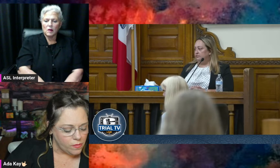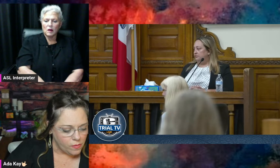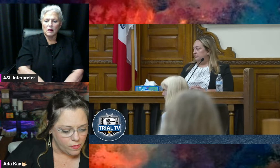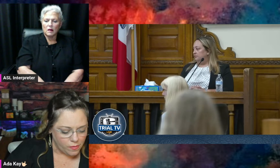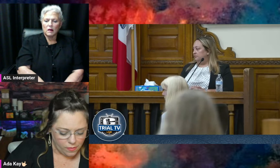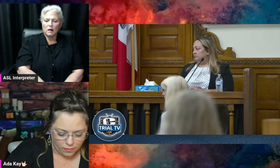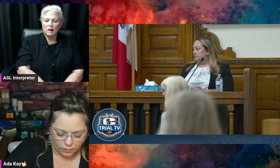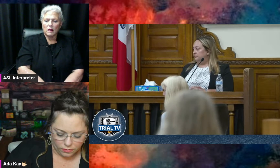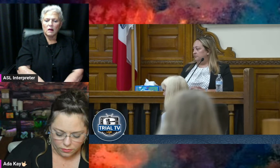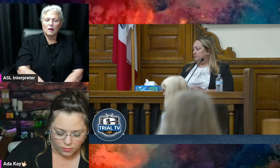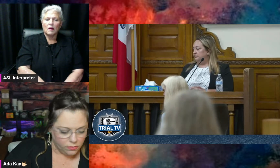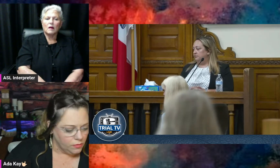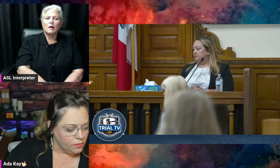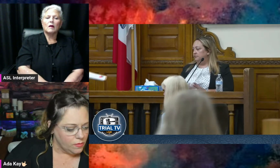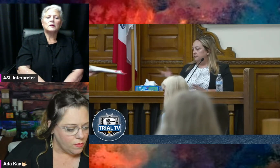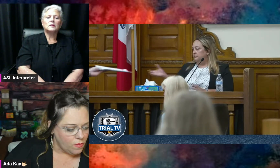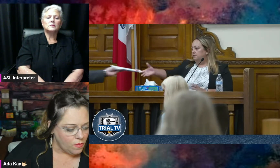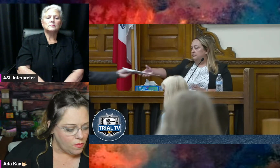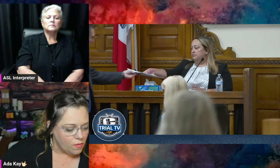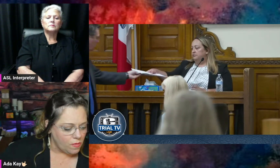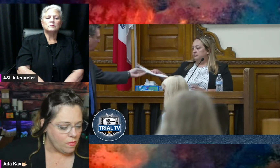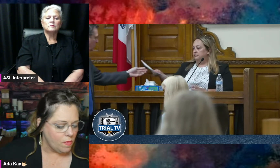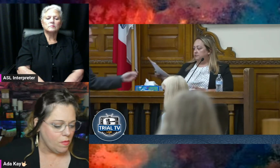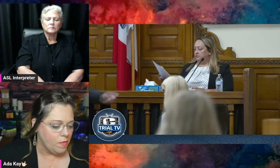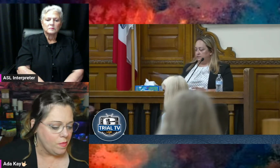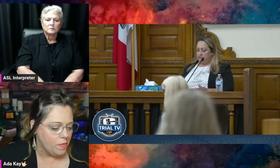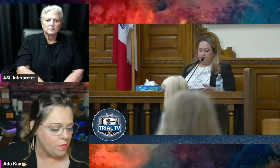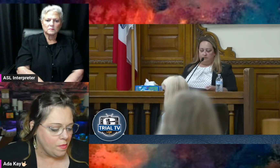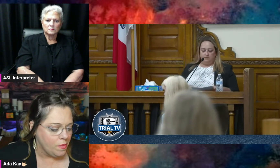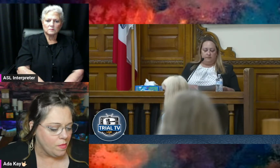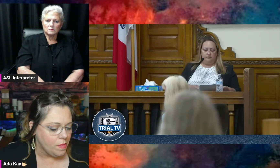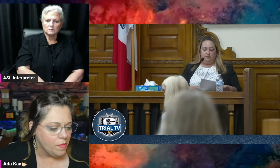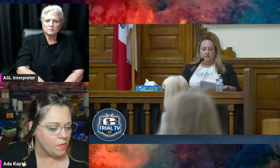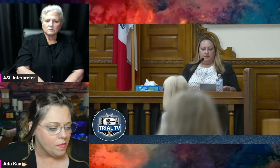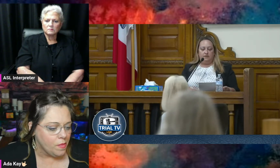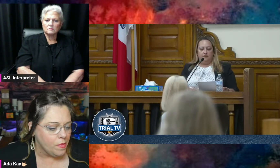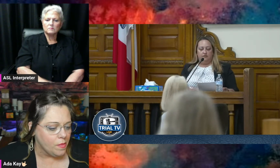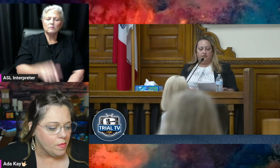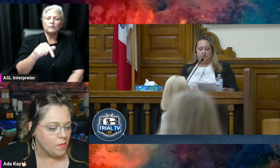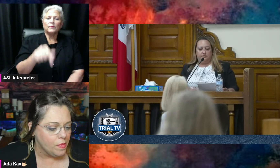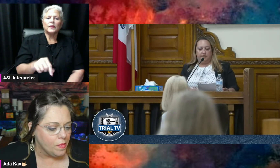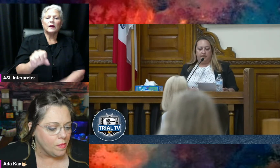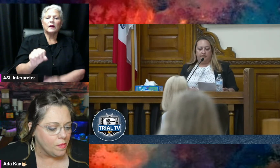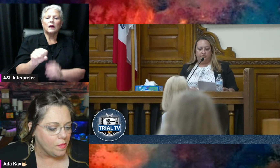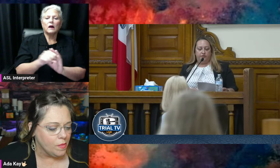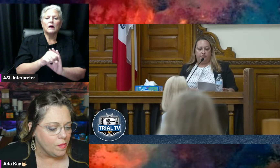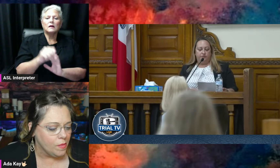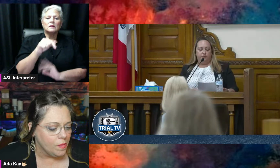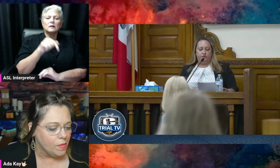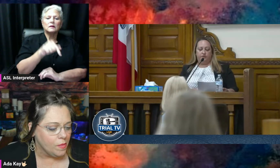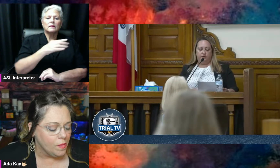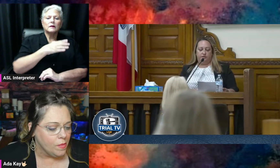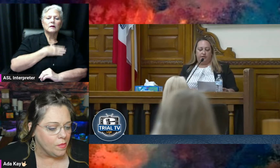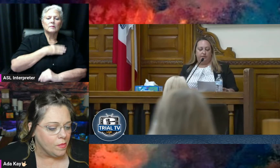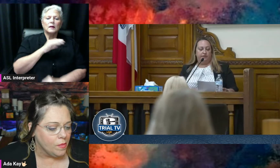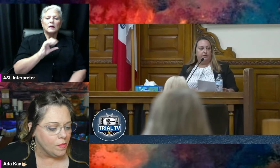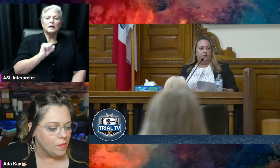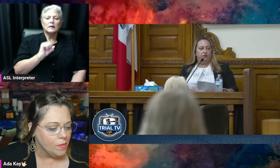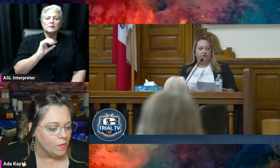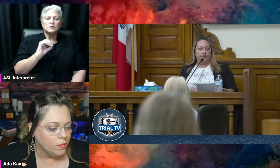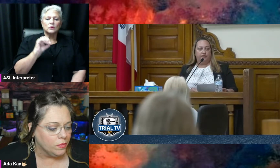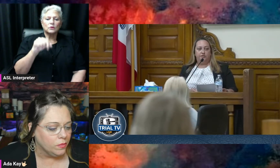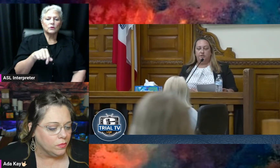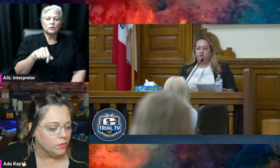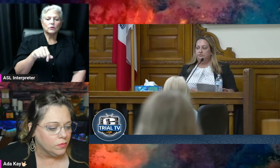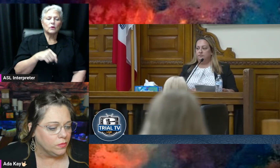So you have been marked as State's Exhibit 36. Can you tell me what that document is? This is my SOQ, or Statement